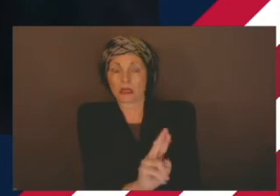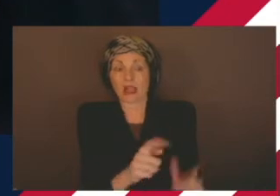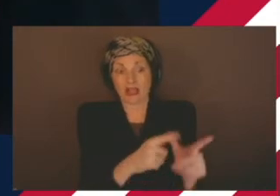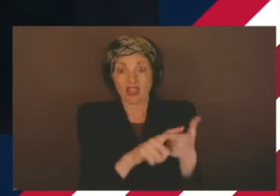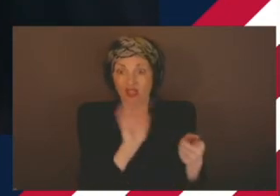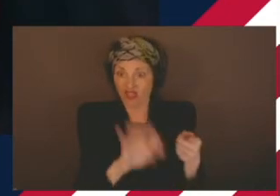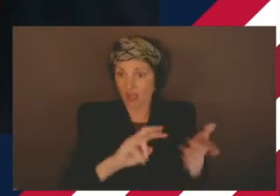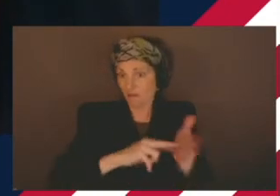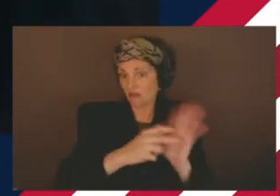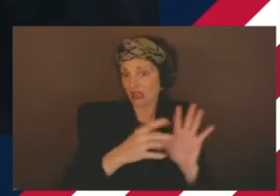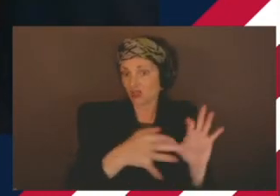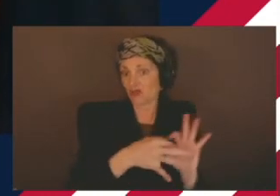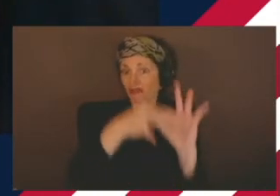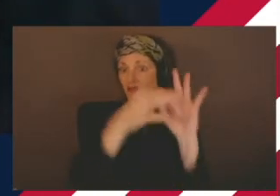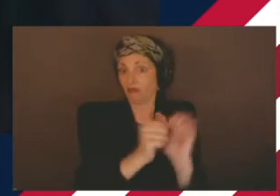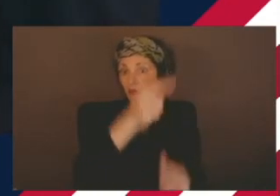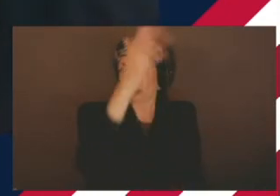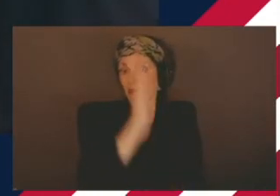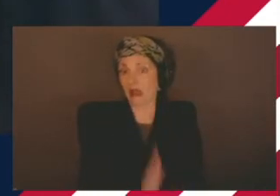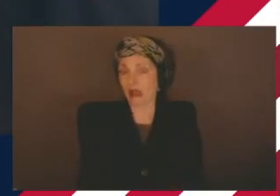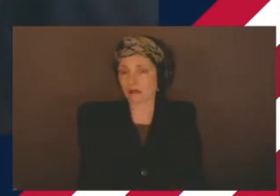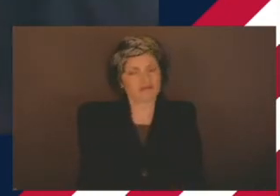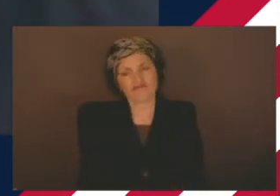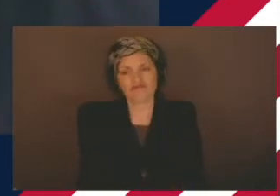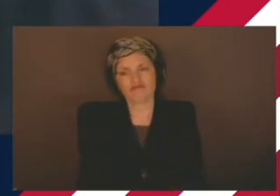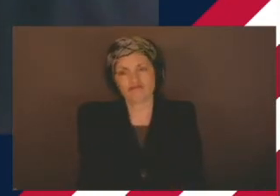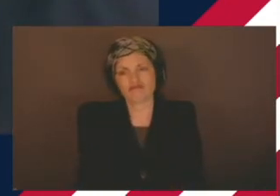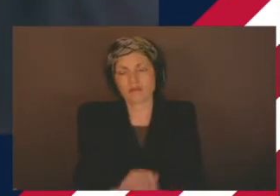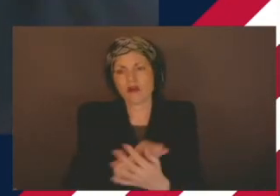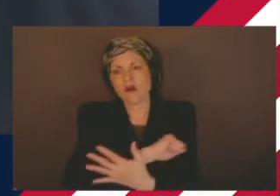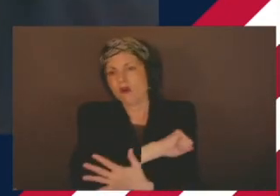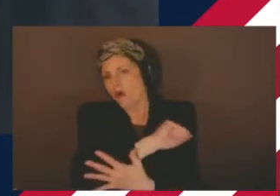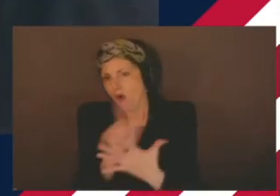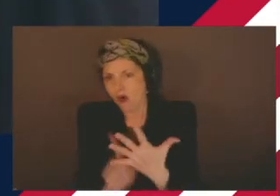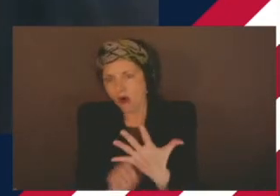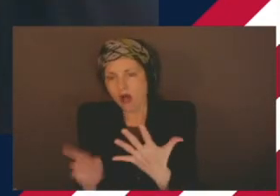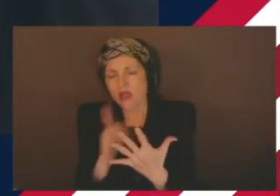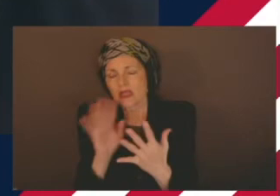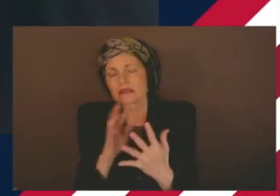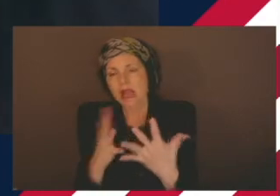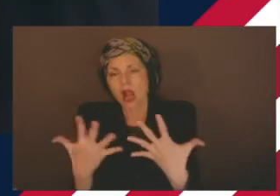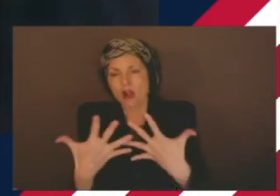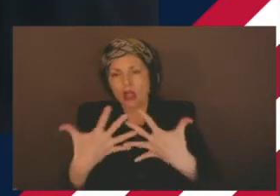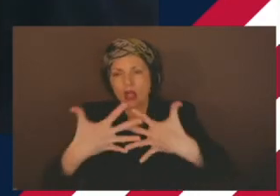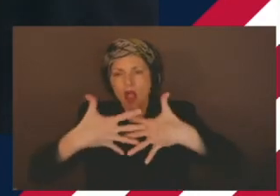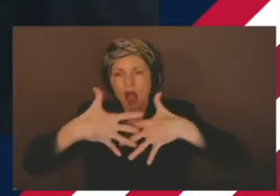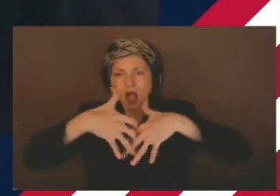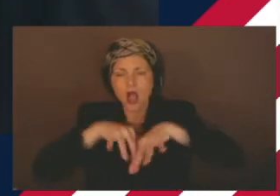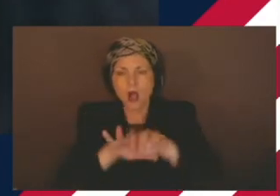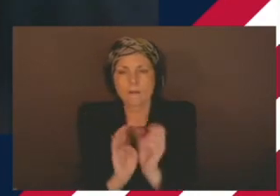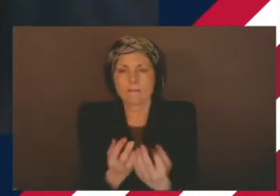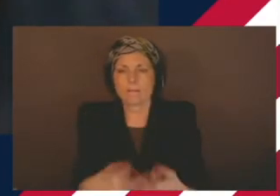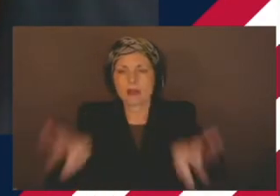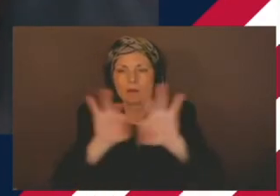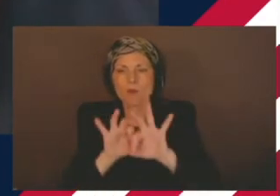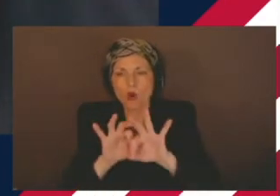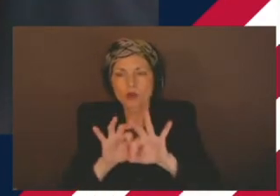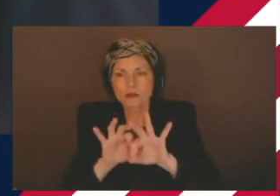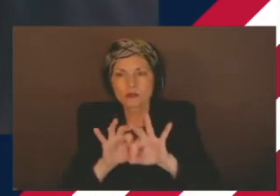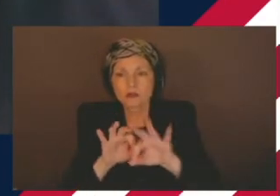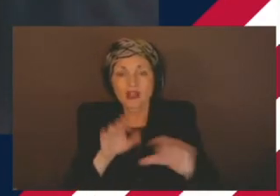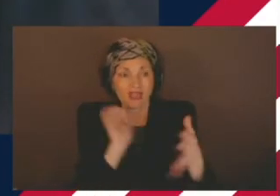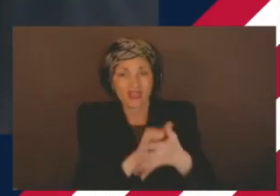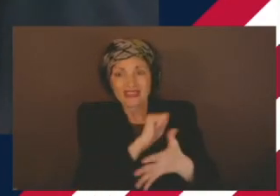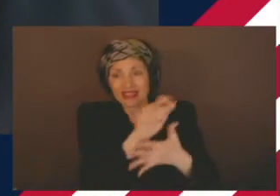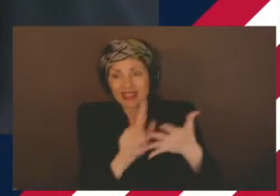of the matter is all 5 of these things are interlocking injustices. They've been with us, they are